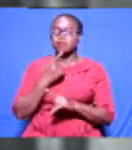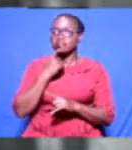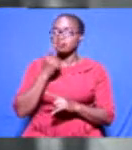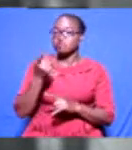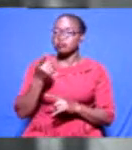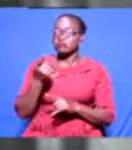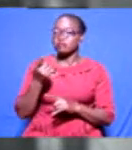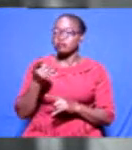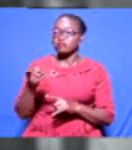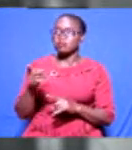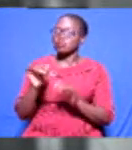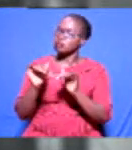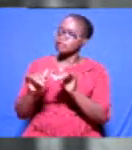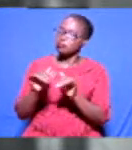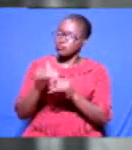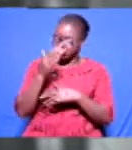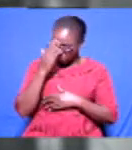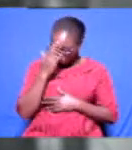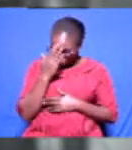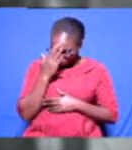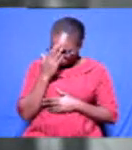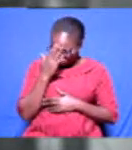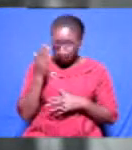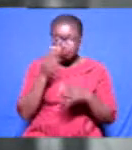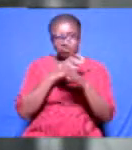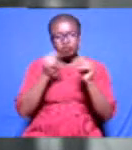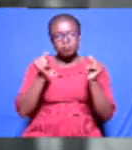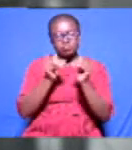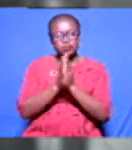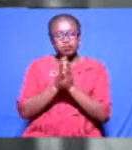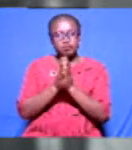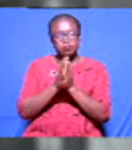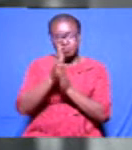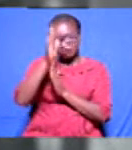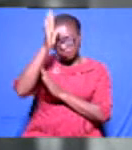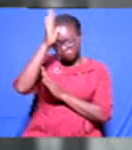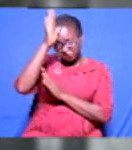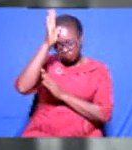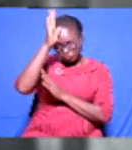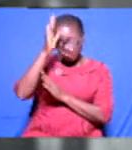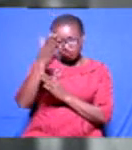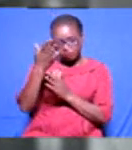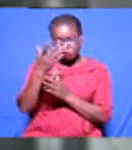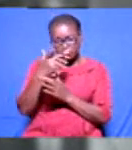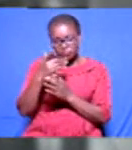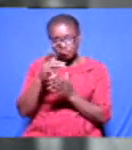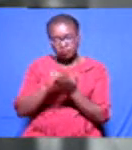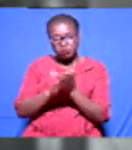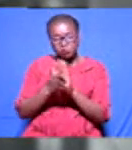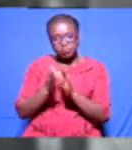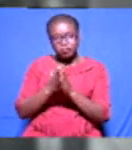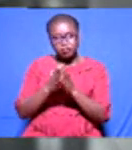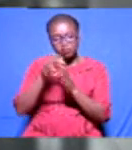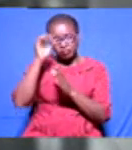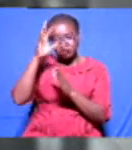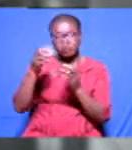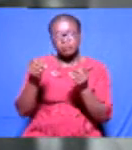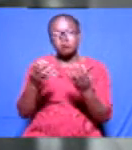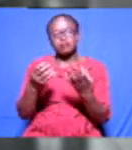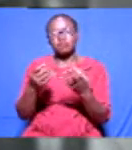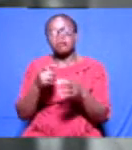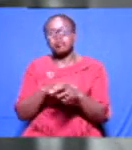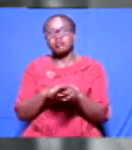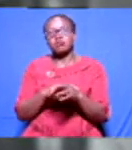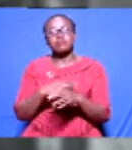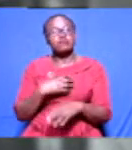Kibaki would remain loyal to the president and the ruling party KANU. Hence, it came as a surprise for many when he